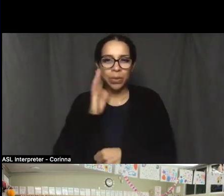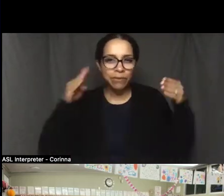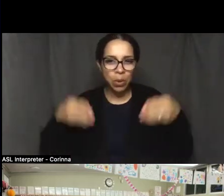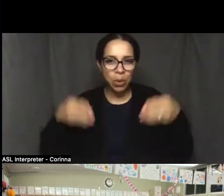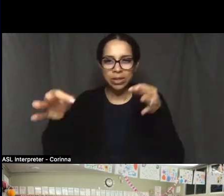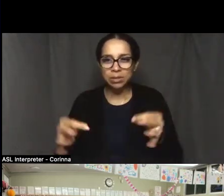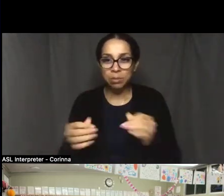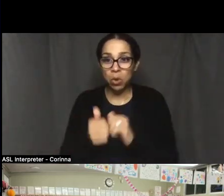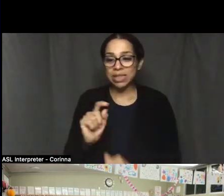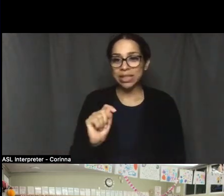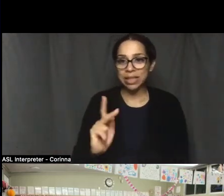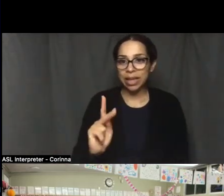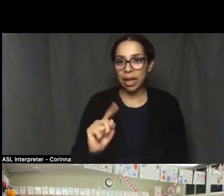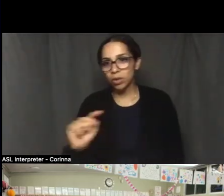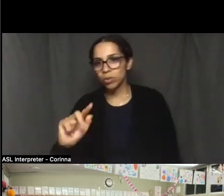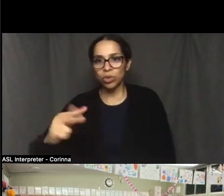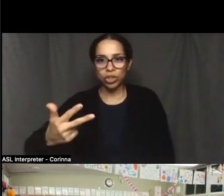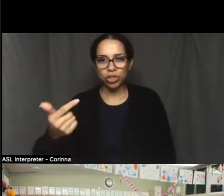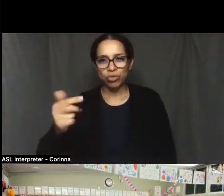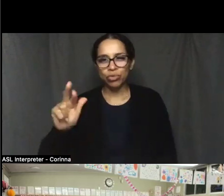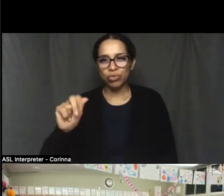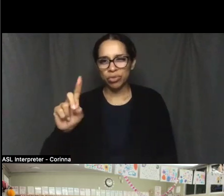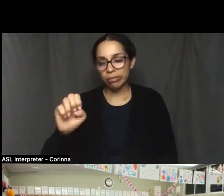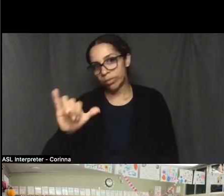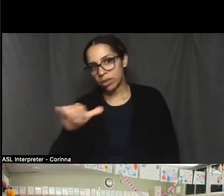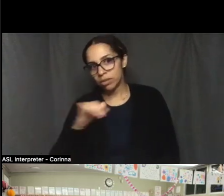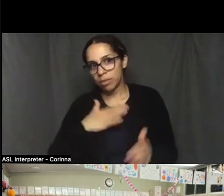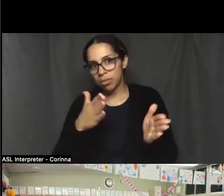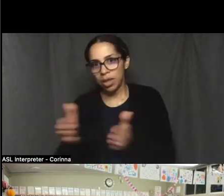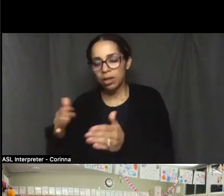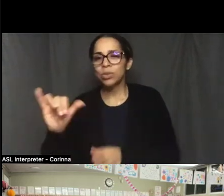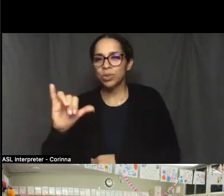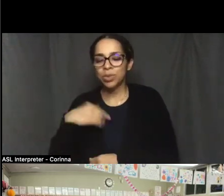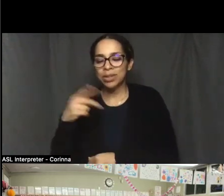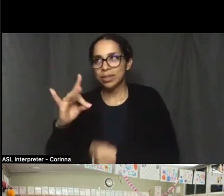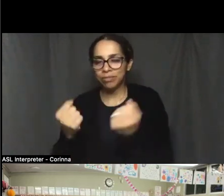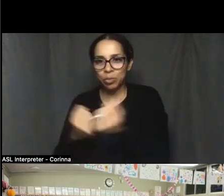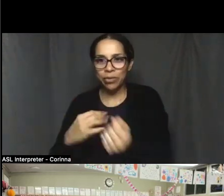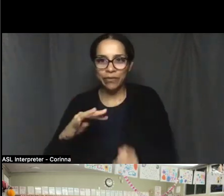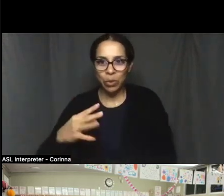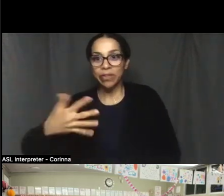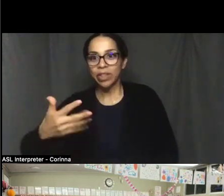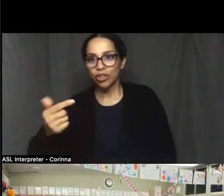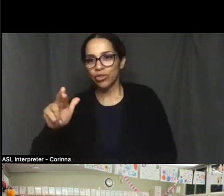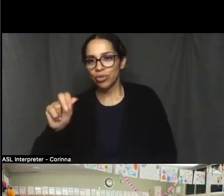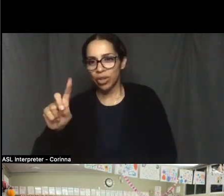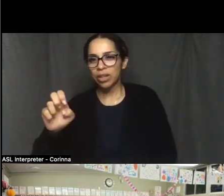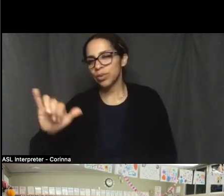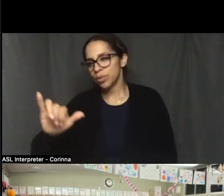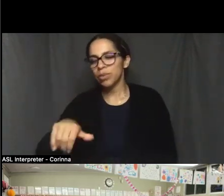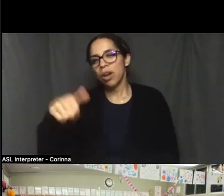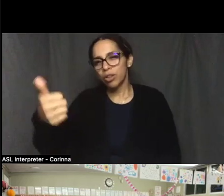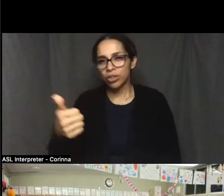third. That was the plan. I've ended up also seeing some fourth grade, fifth graders this year too. The other literacy specialists and